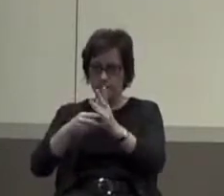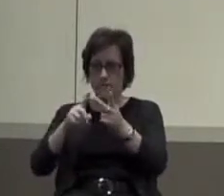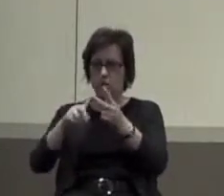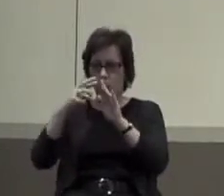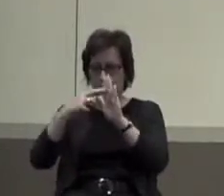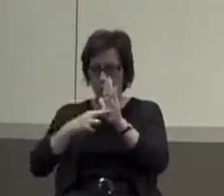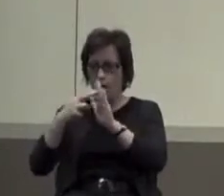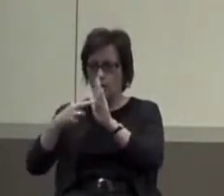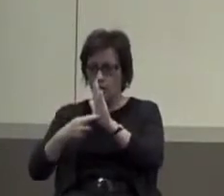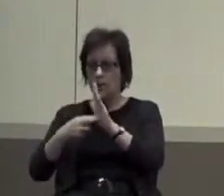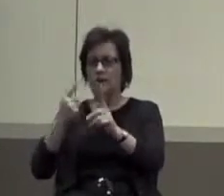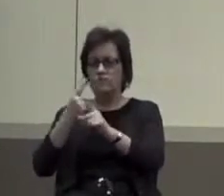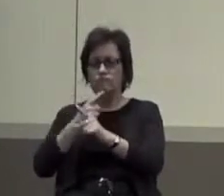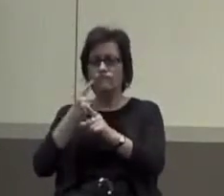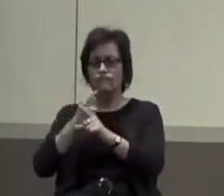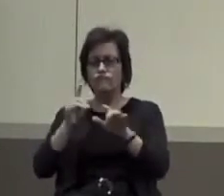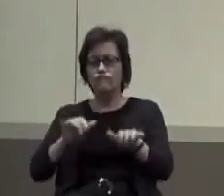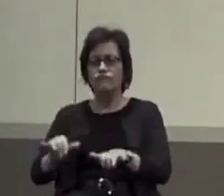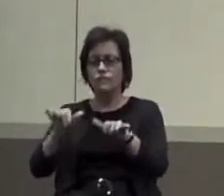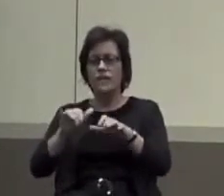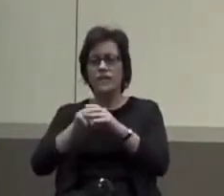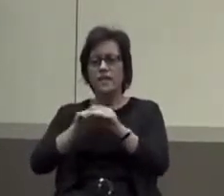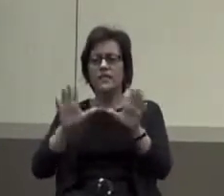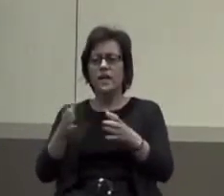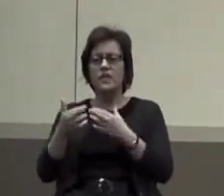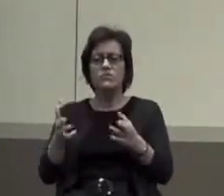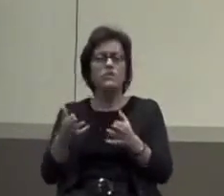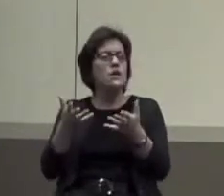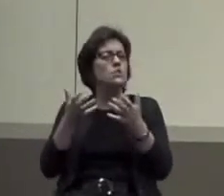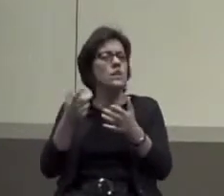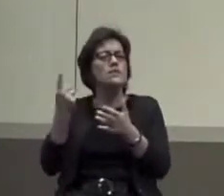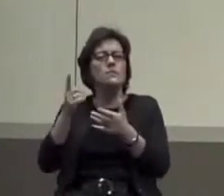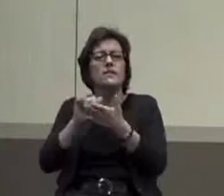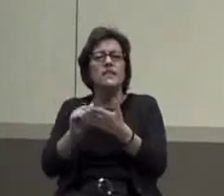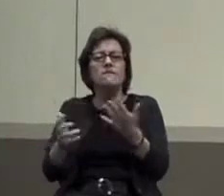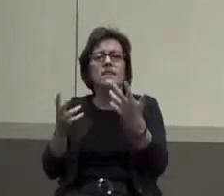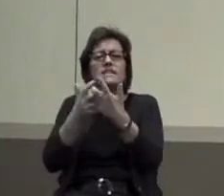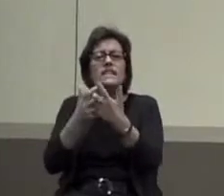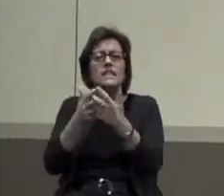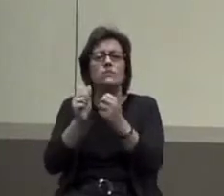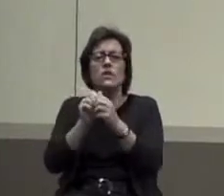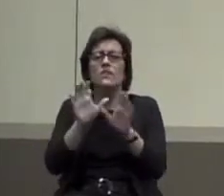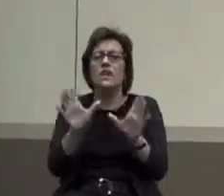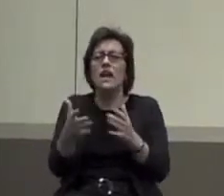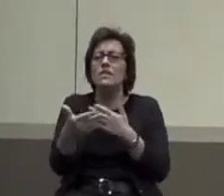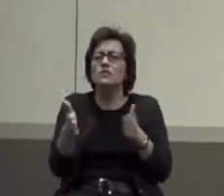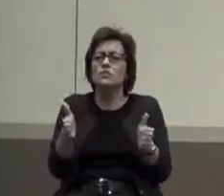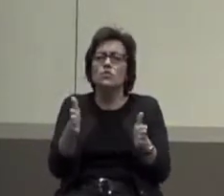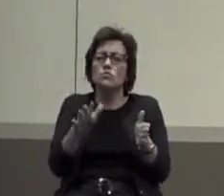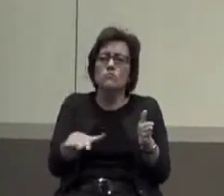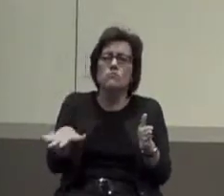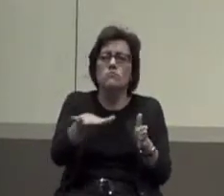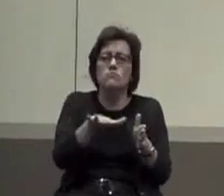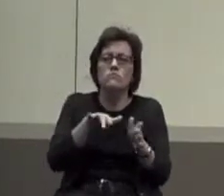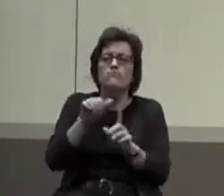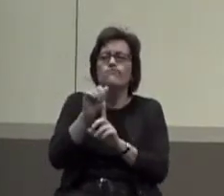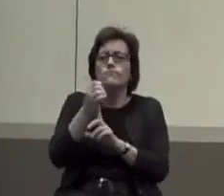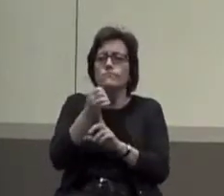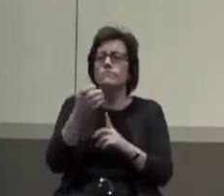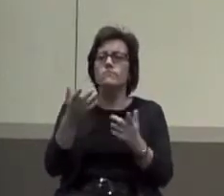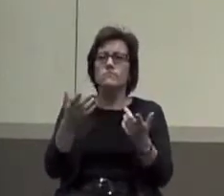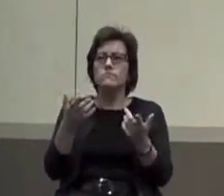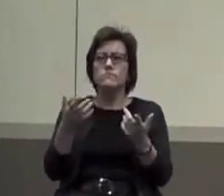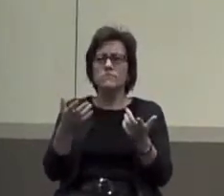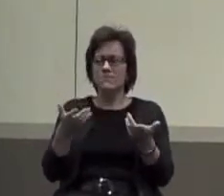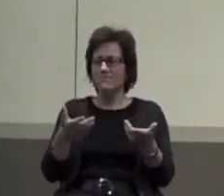classroom. You really want something that fits in really well with your classroom climate. You don't want something that is maybe so negative